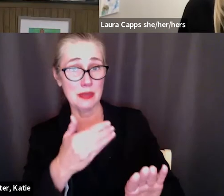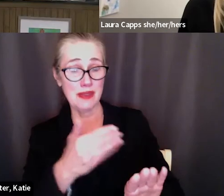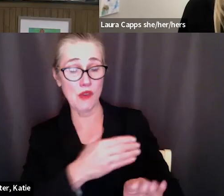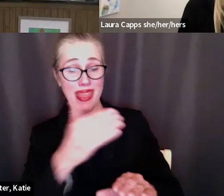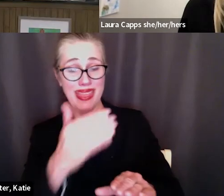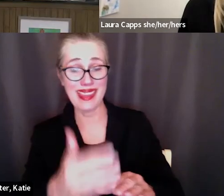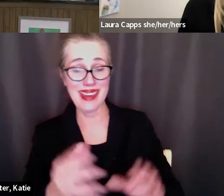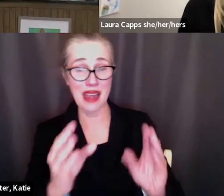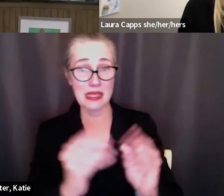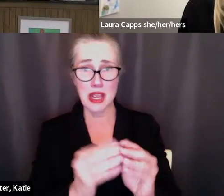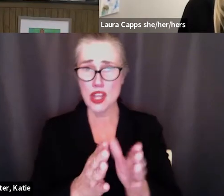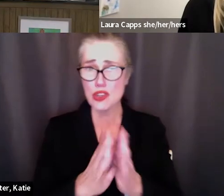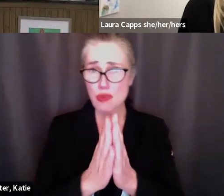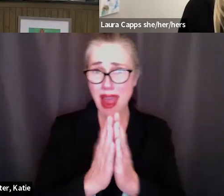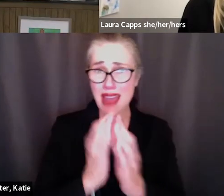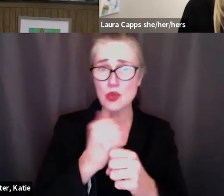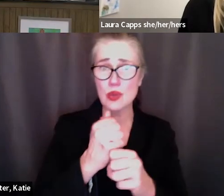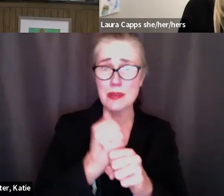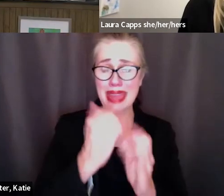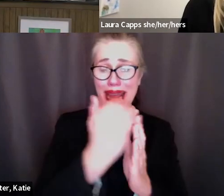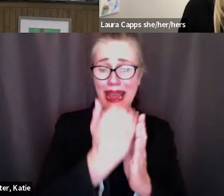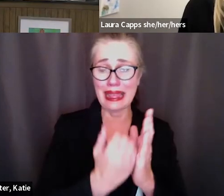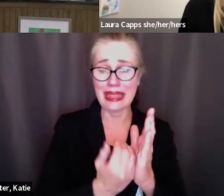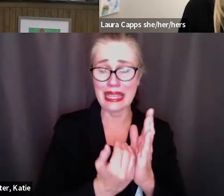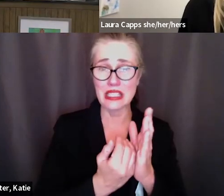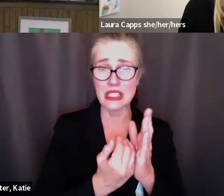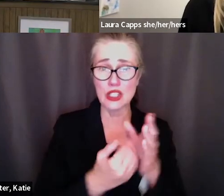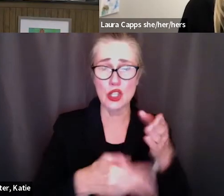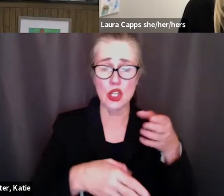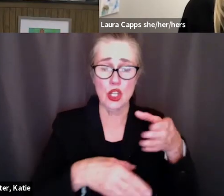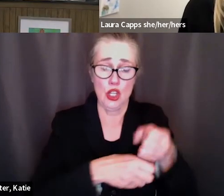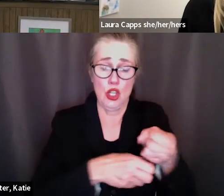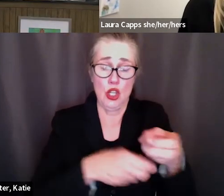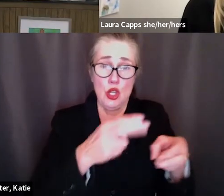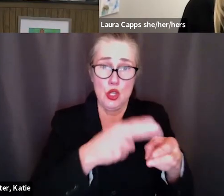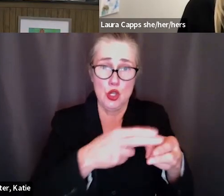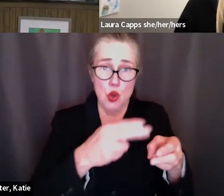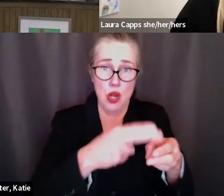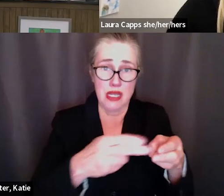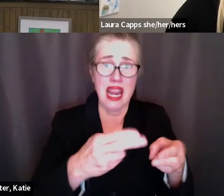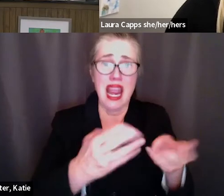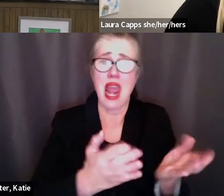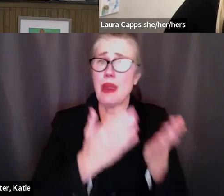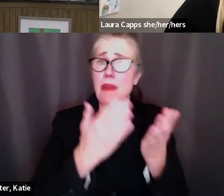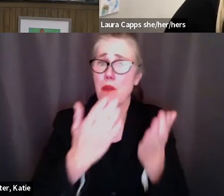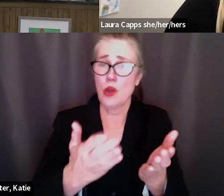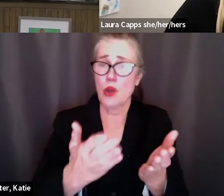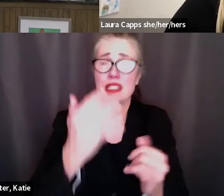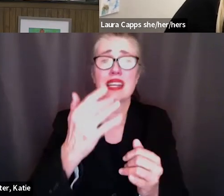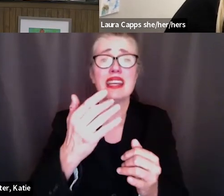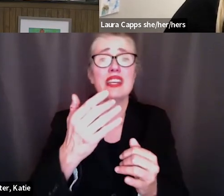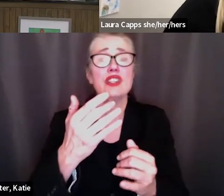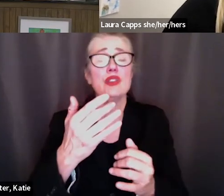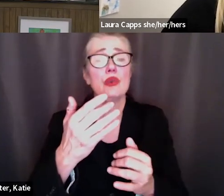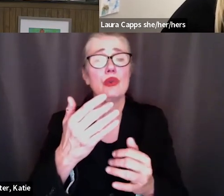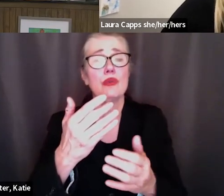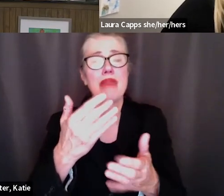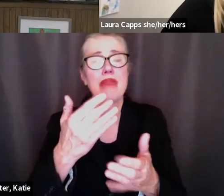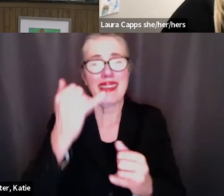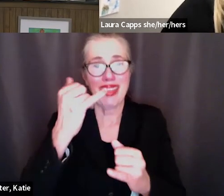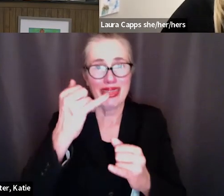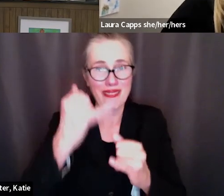that we create the short list and be prepared to make a motion to select the final scenario for adoption at the next meeting